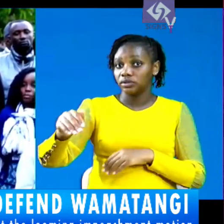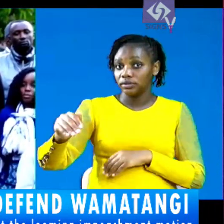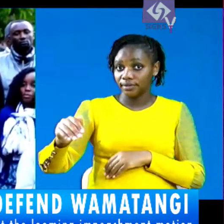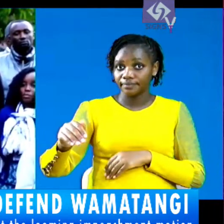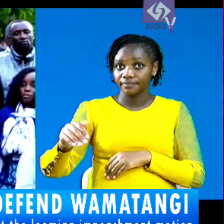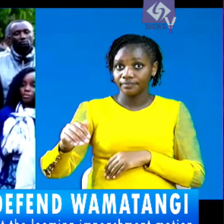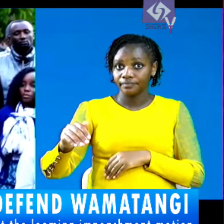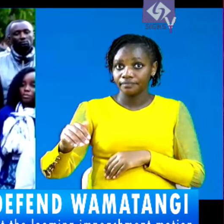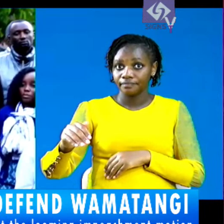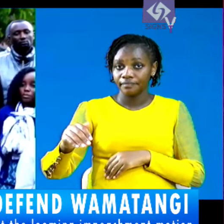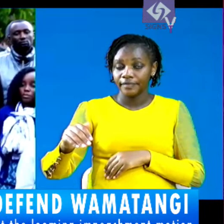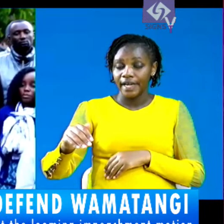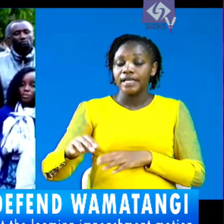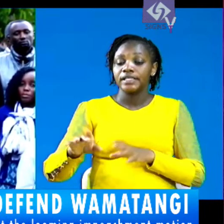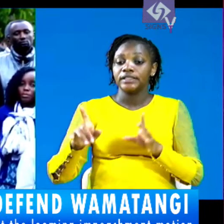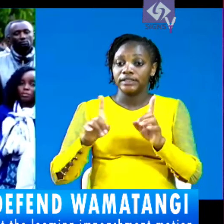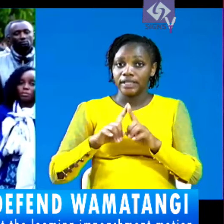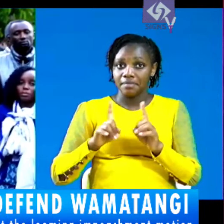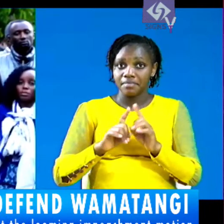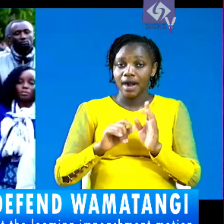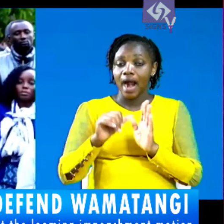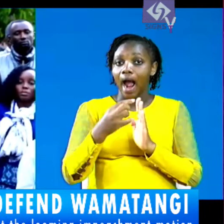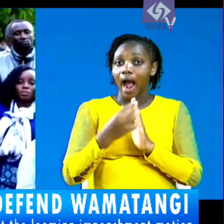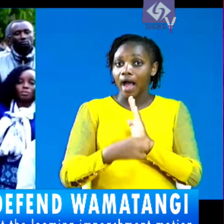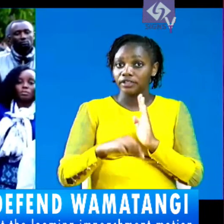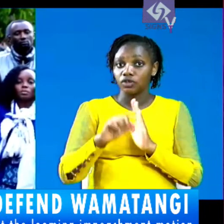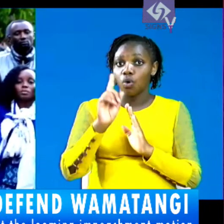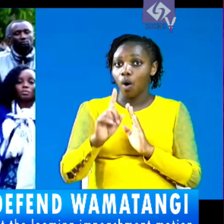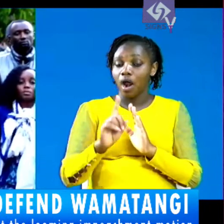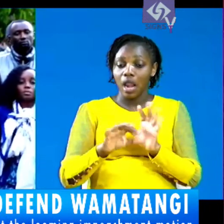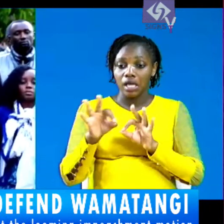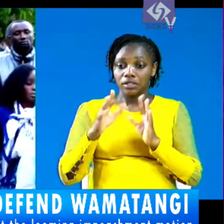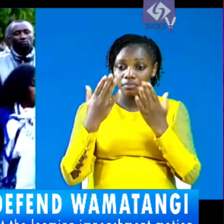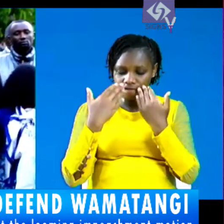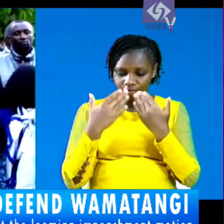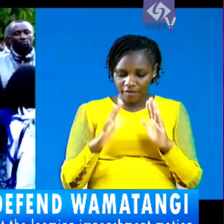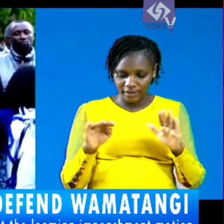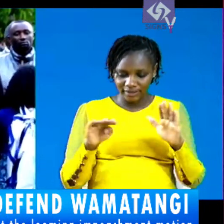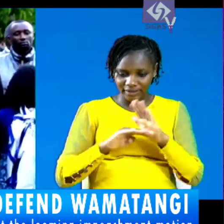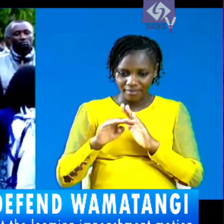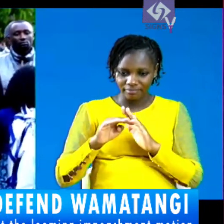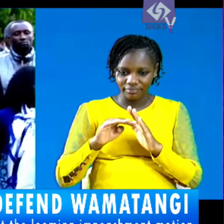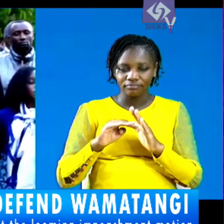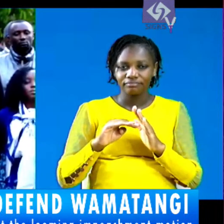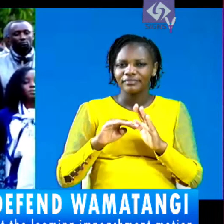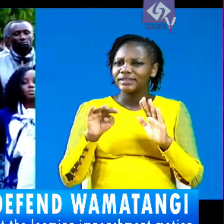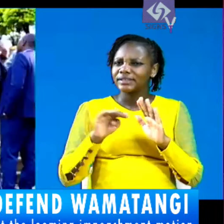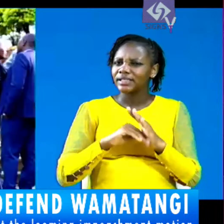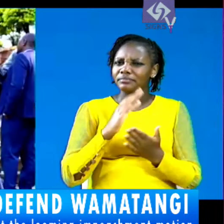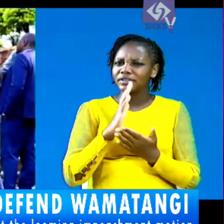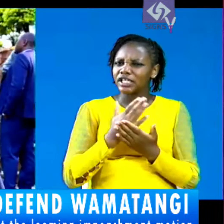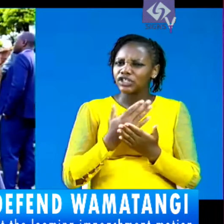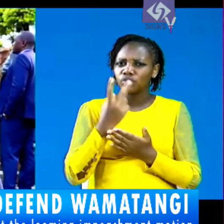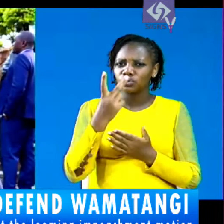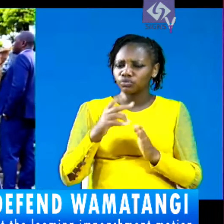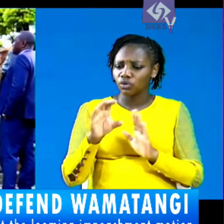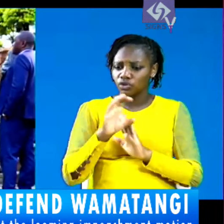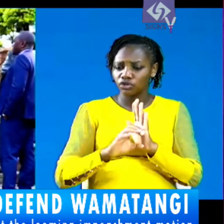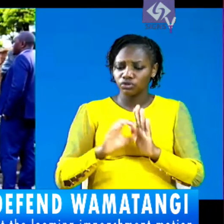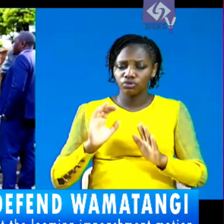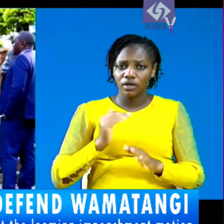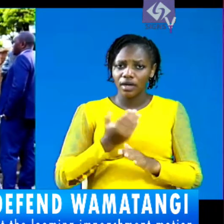as provided by Article 1, subsection 2 of our Constitution. Gezo ama hao